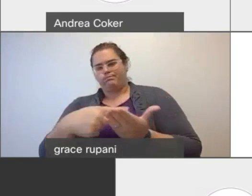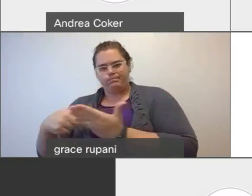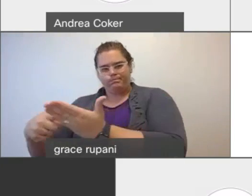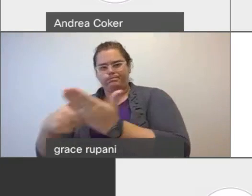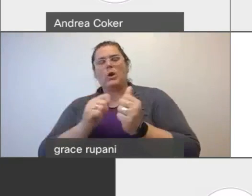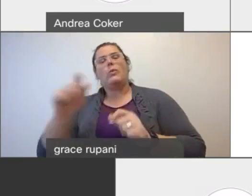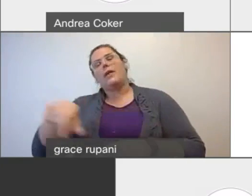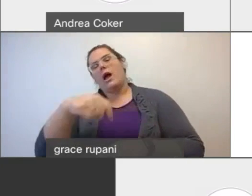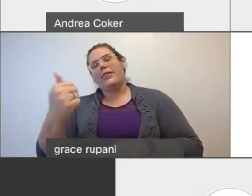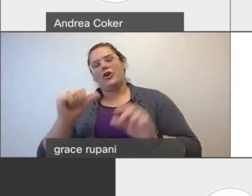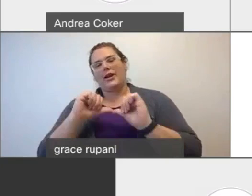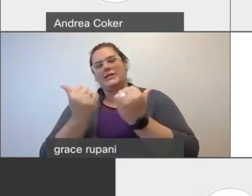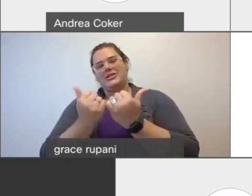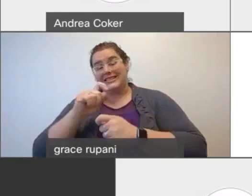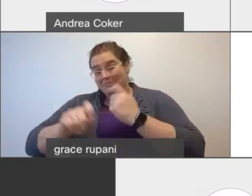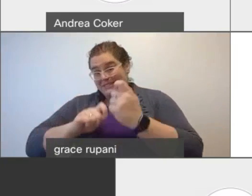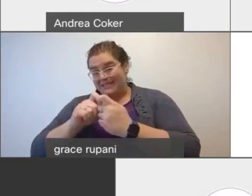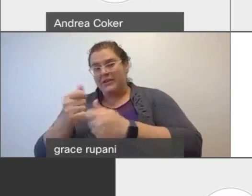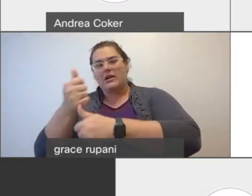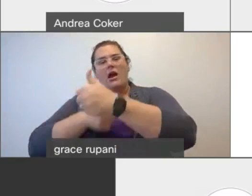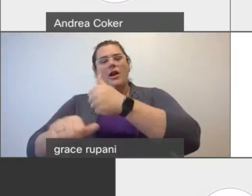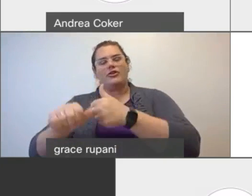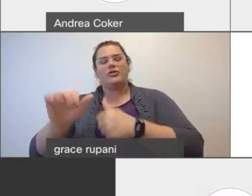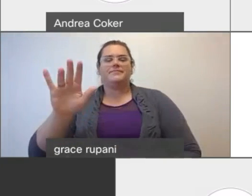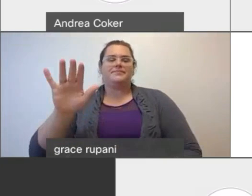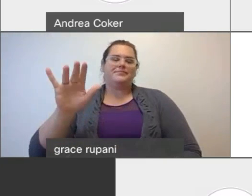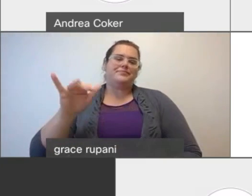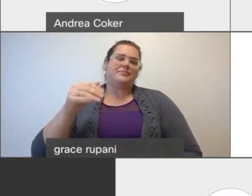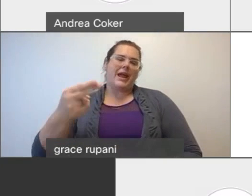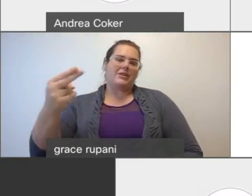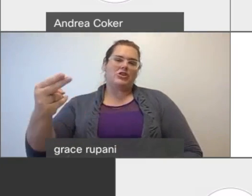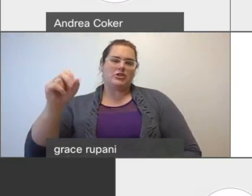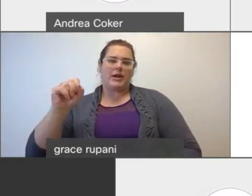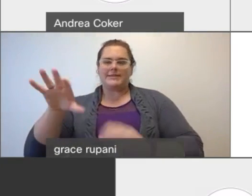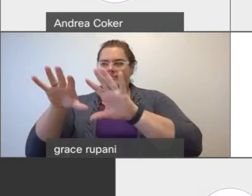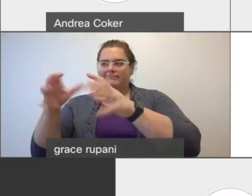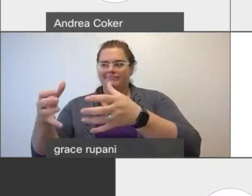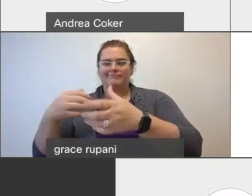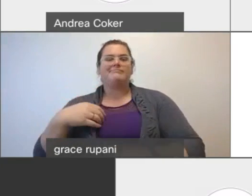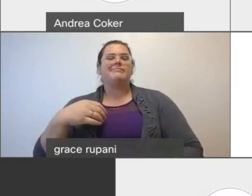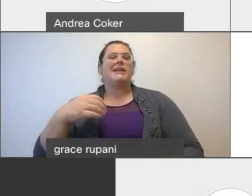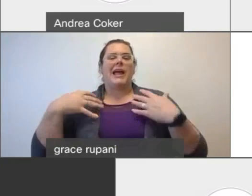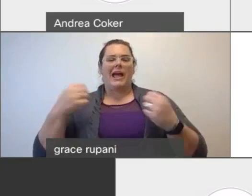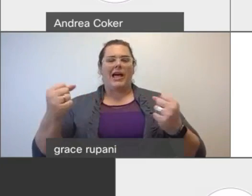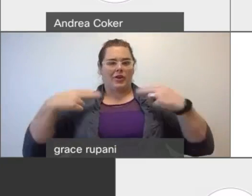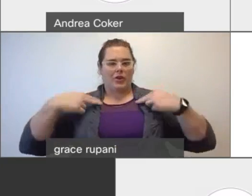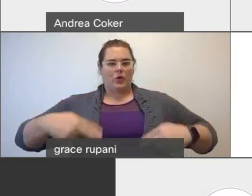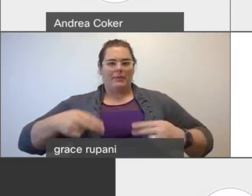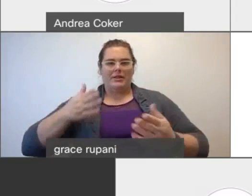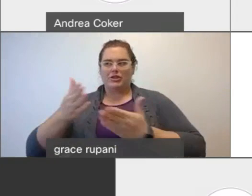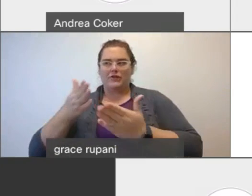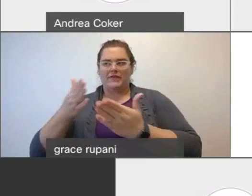particularly within the Department of the Health and Human Services cluster, about some of the specifics